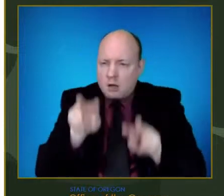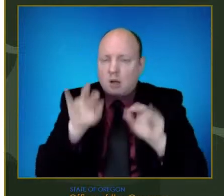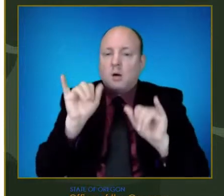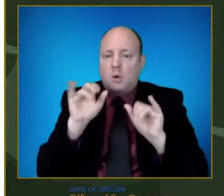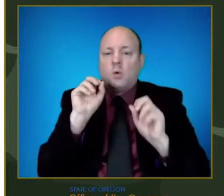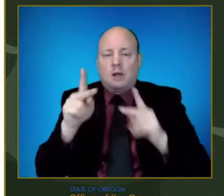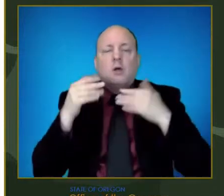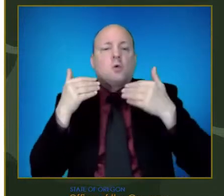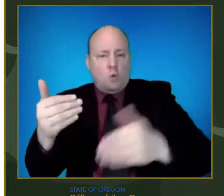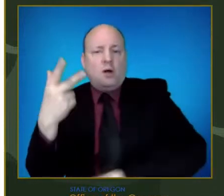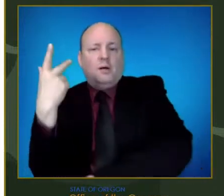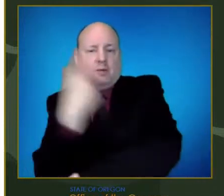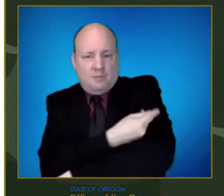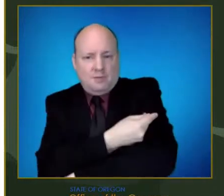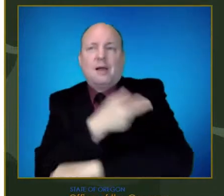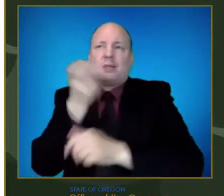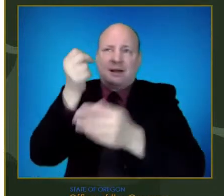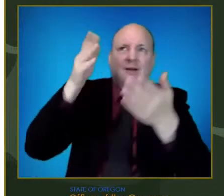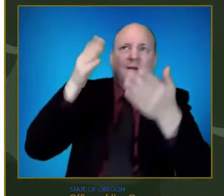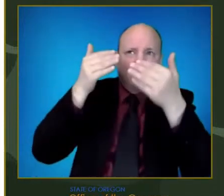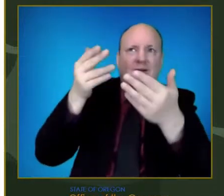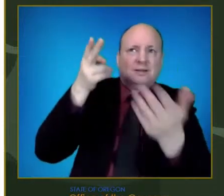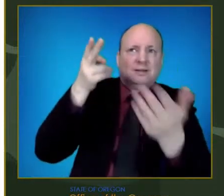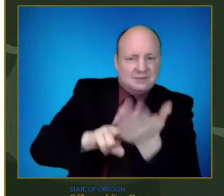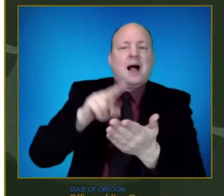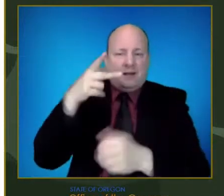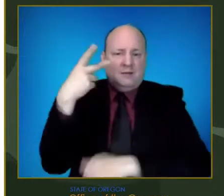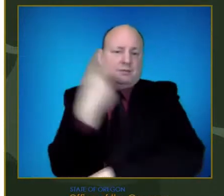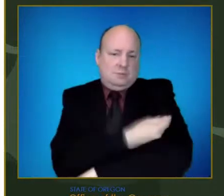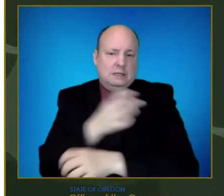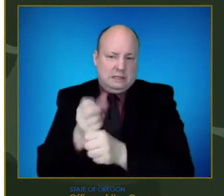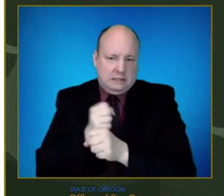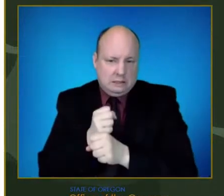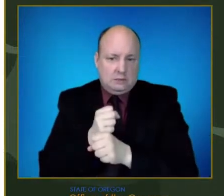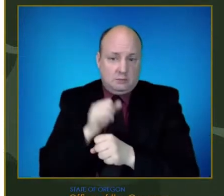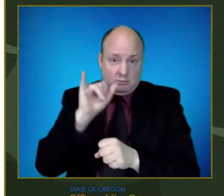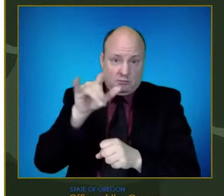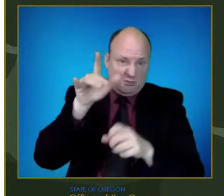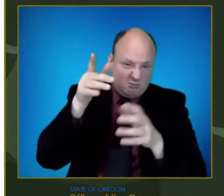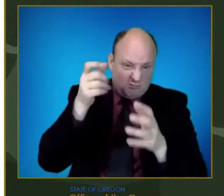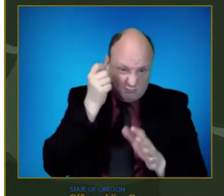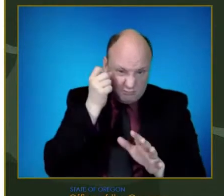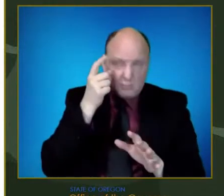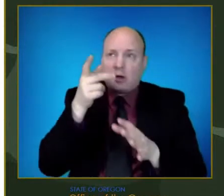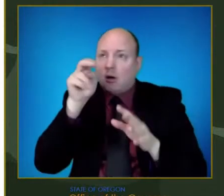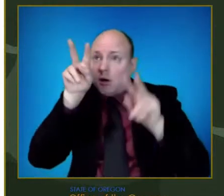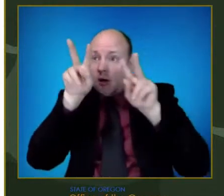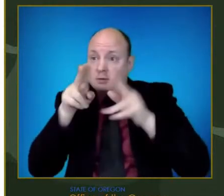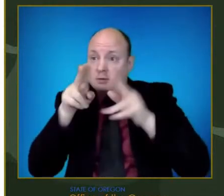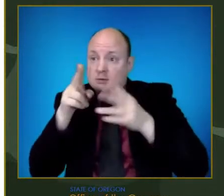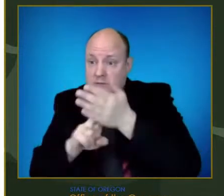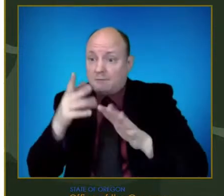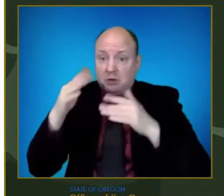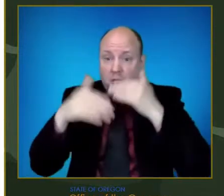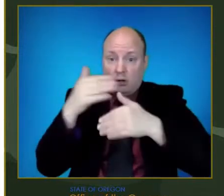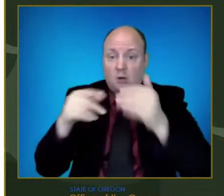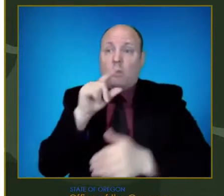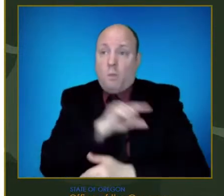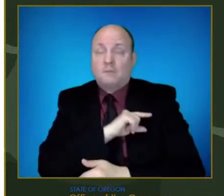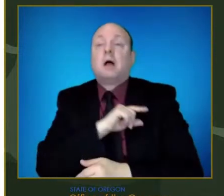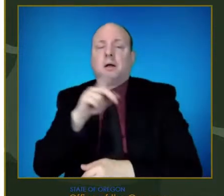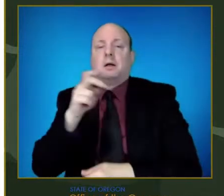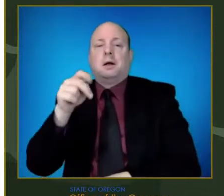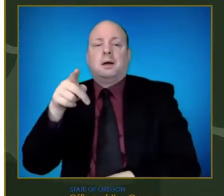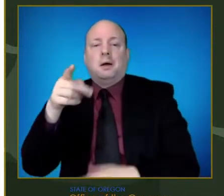you're eligible, register for notifications, and get the latest information about vaccine events in your area. Now let me turn it over to